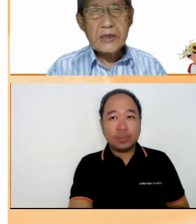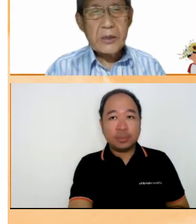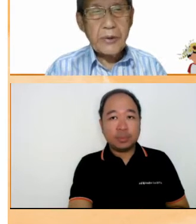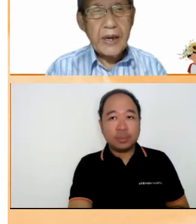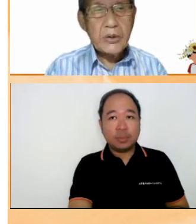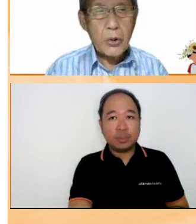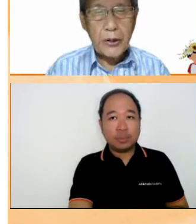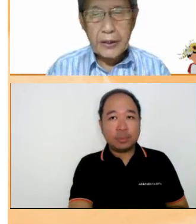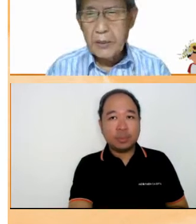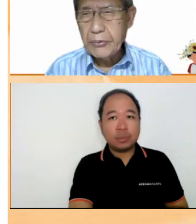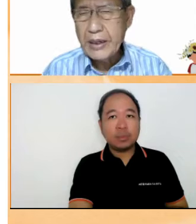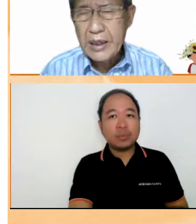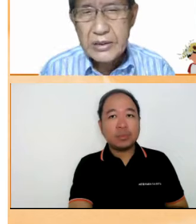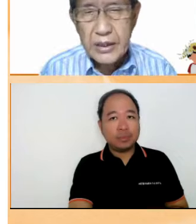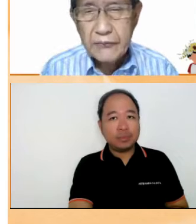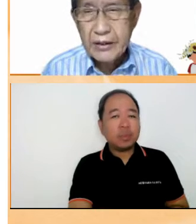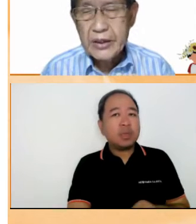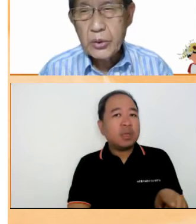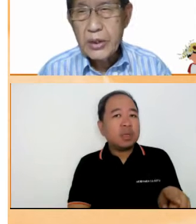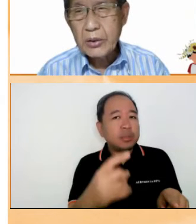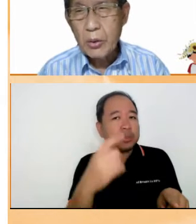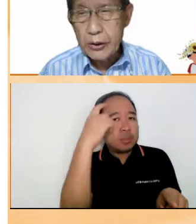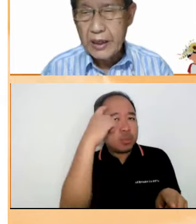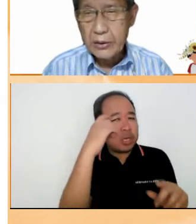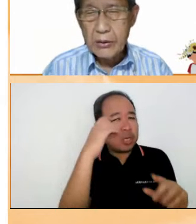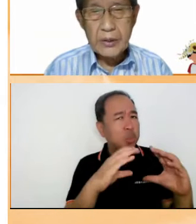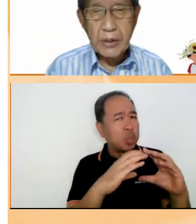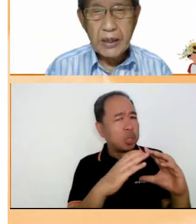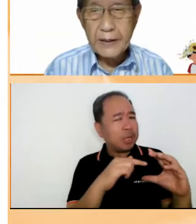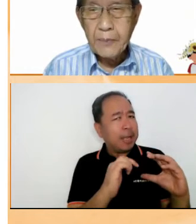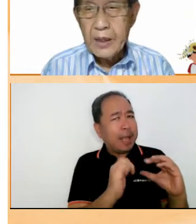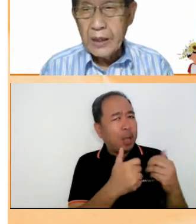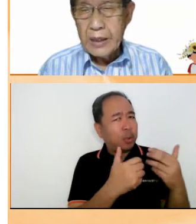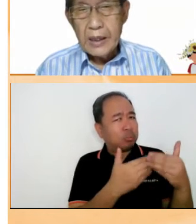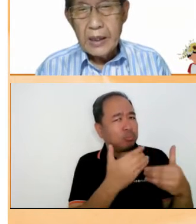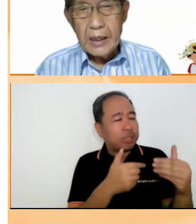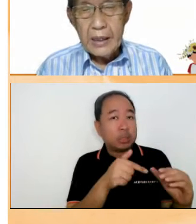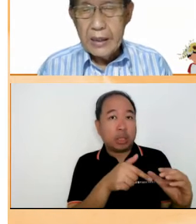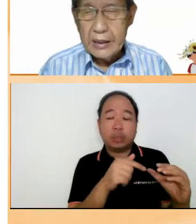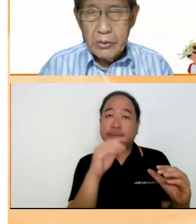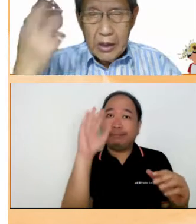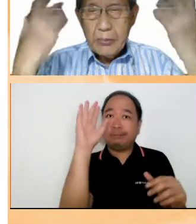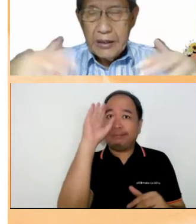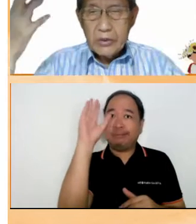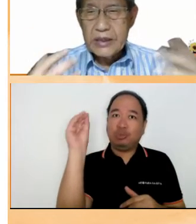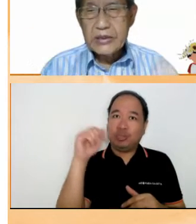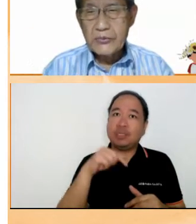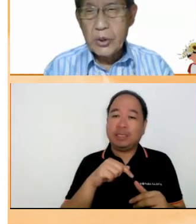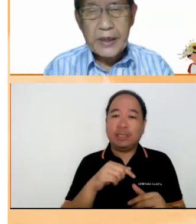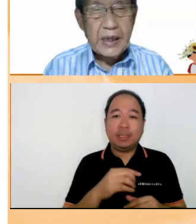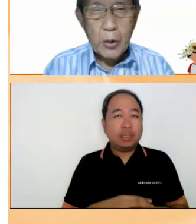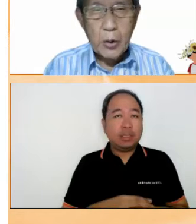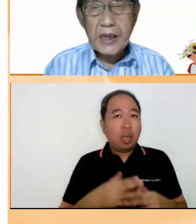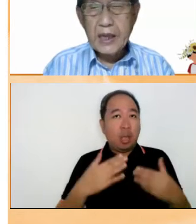How does the brain work? The brain is a very unique organ of the body. You know, our body consists of